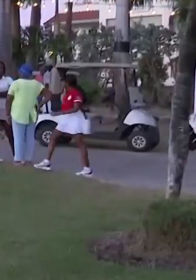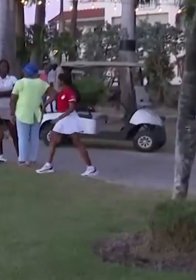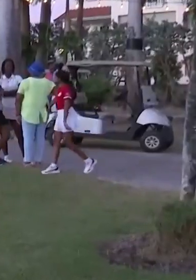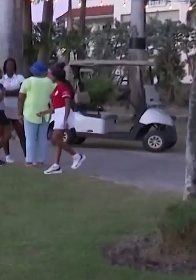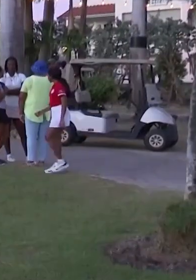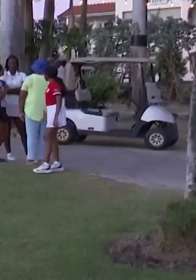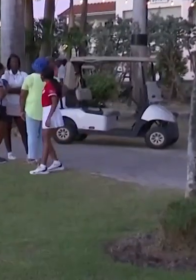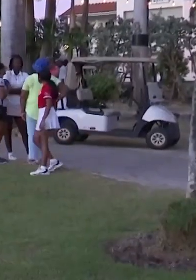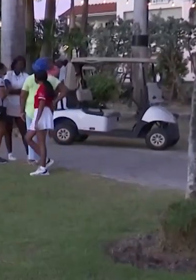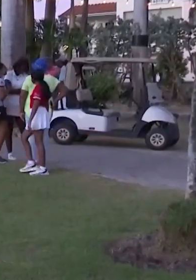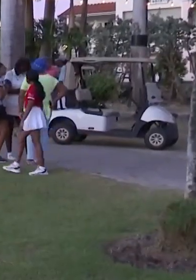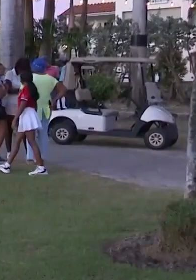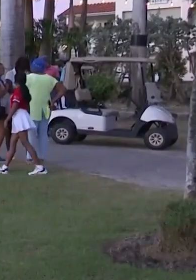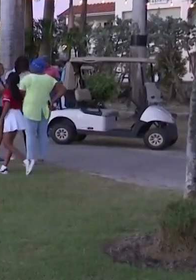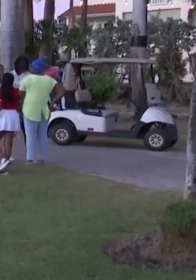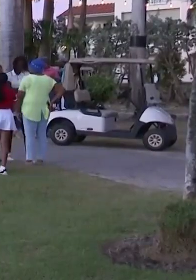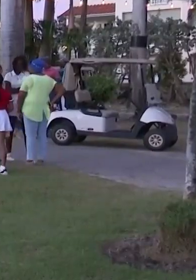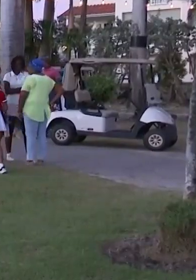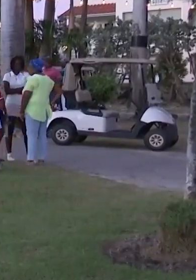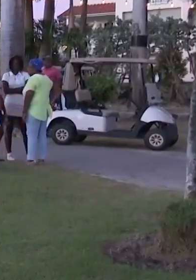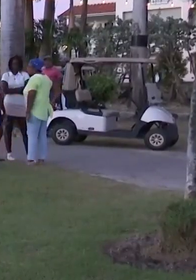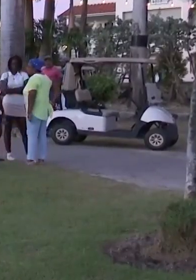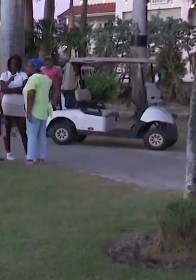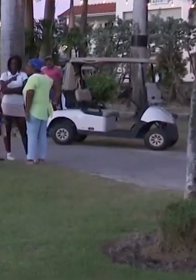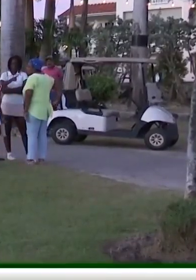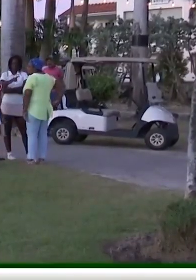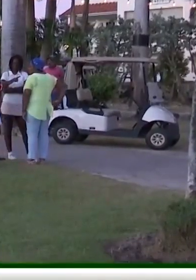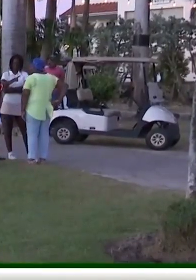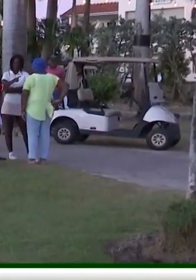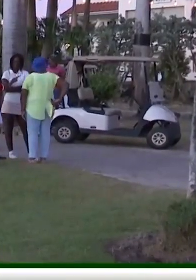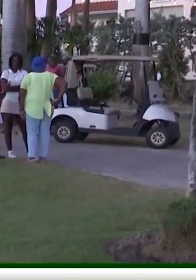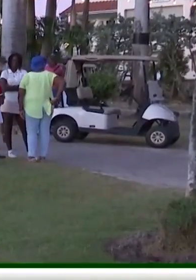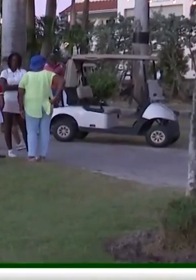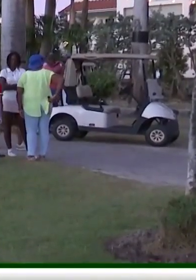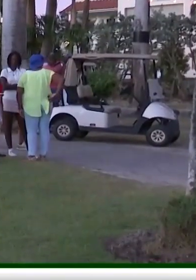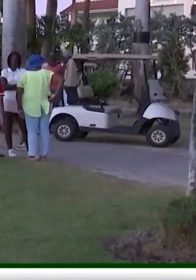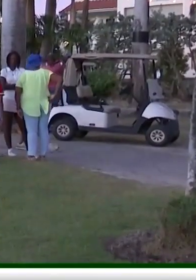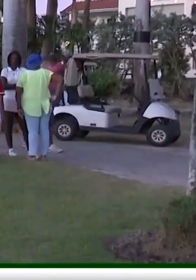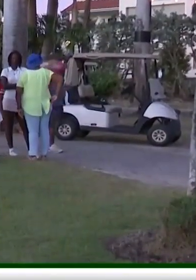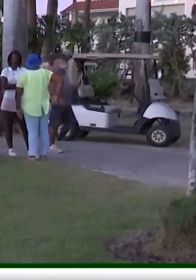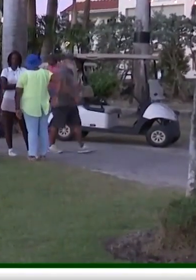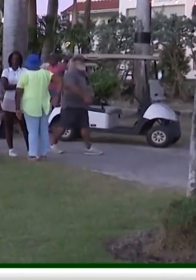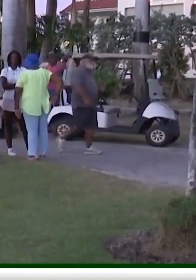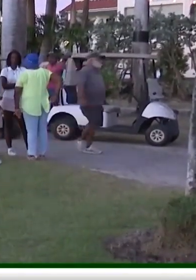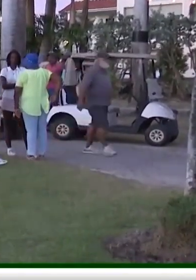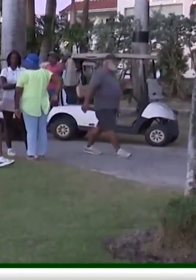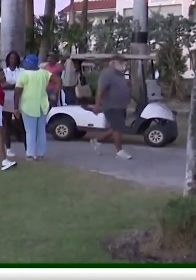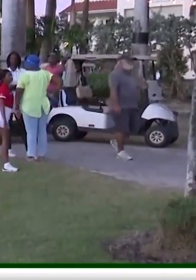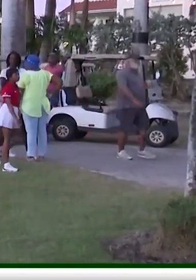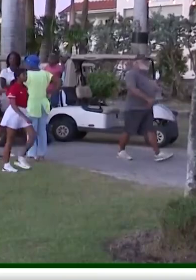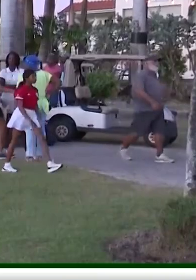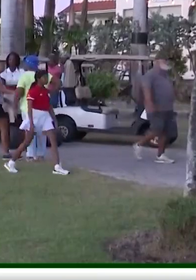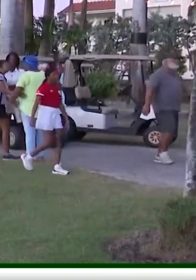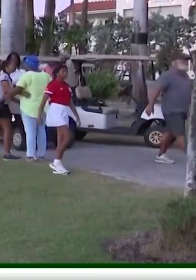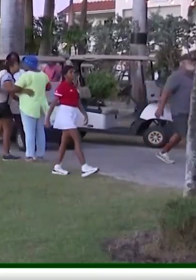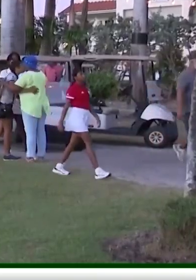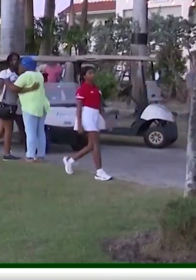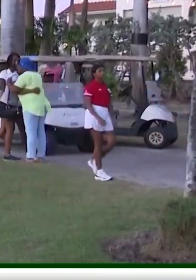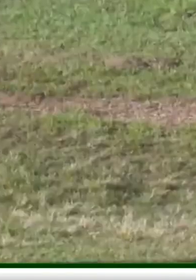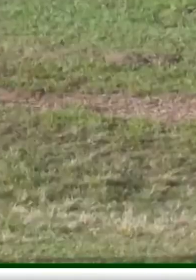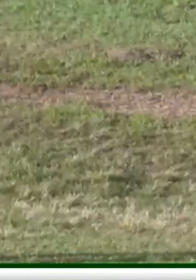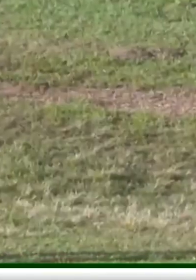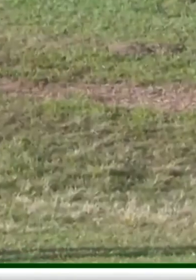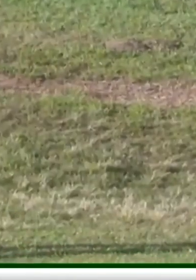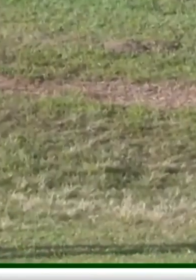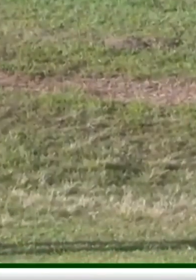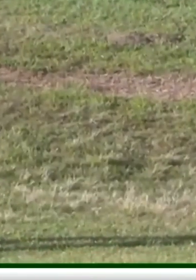was challenging but fun nonetheless, 3 days in the heat, in the heat wave I should say.